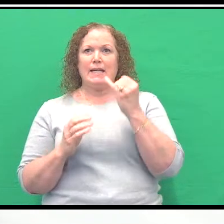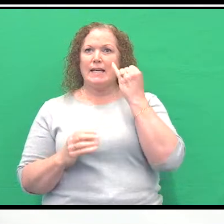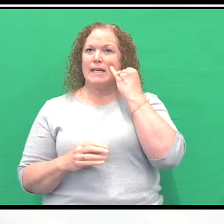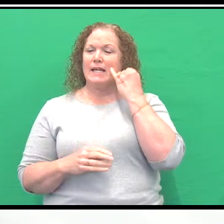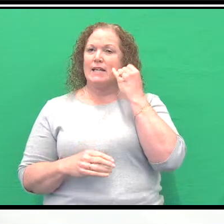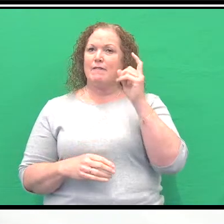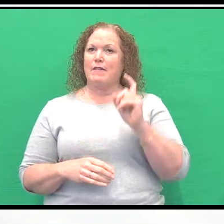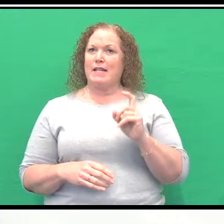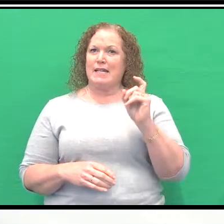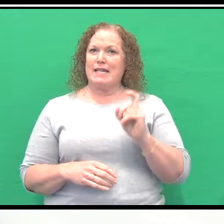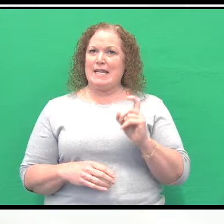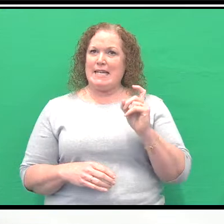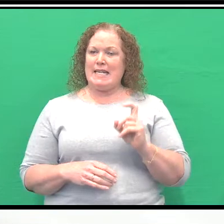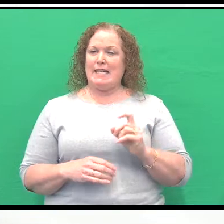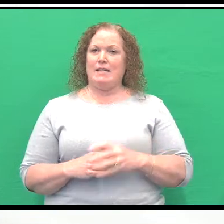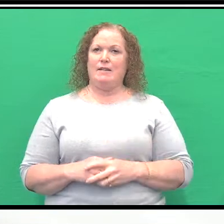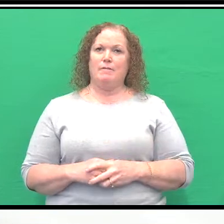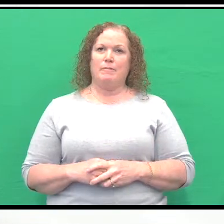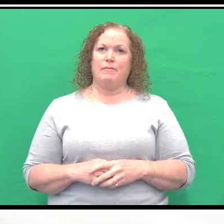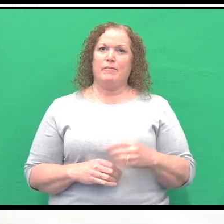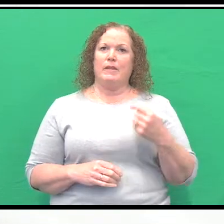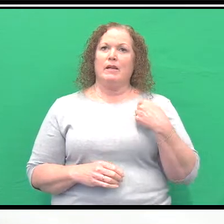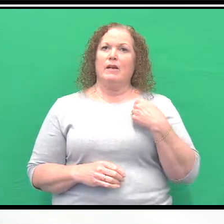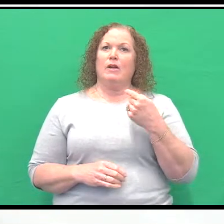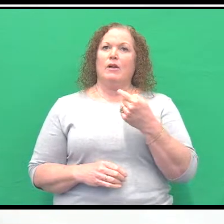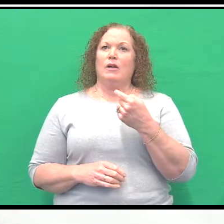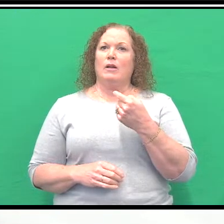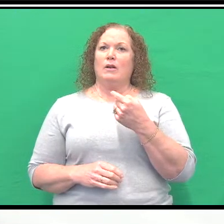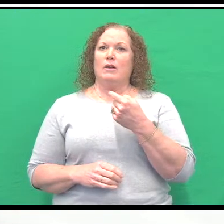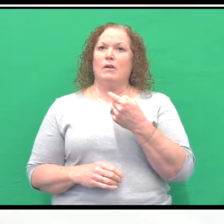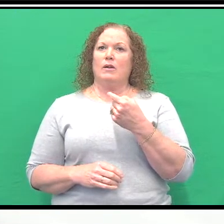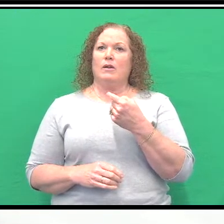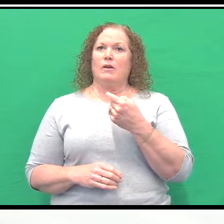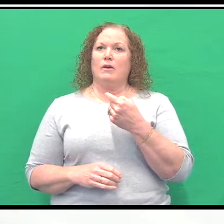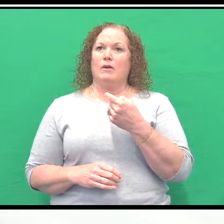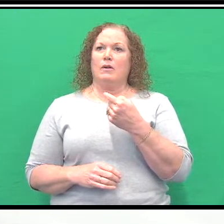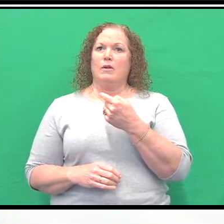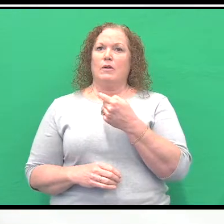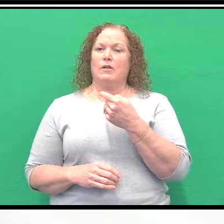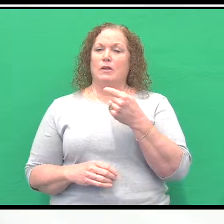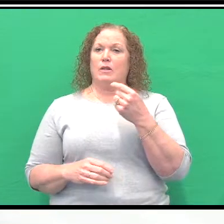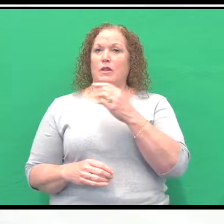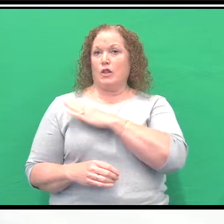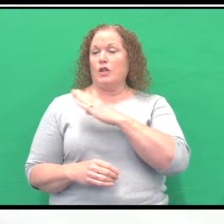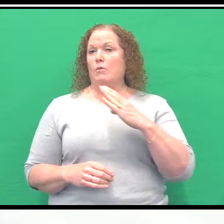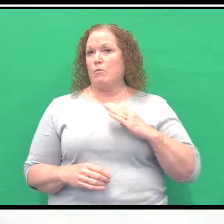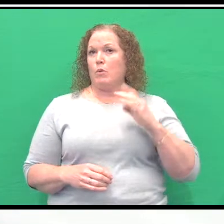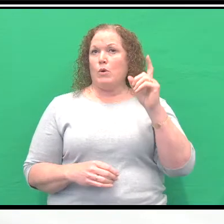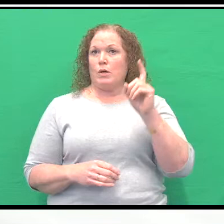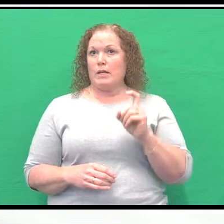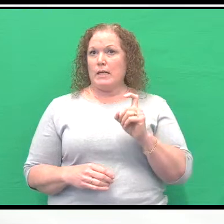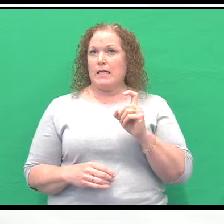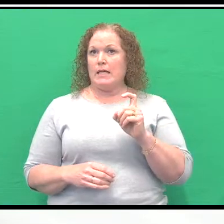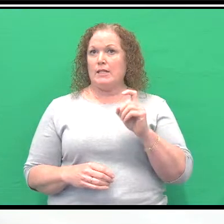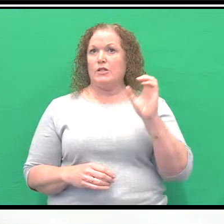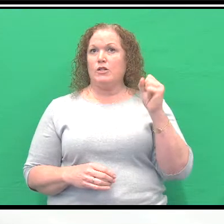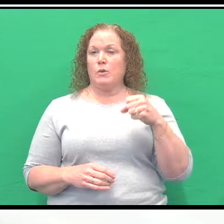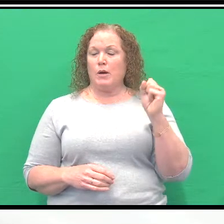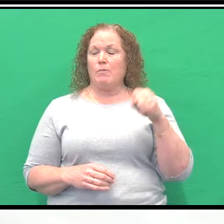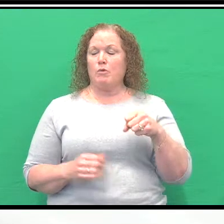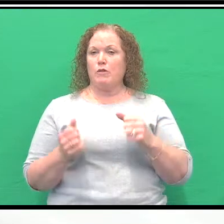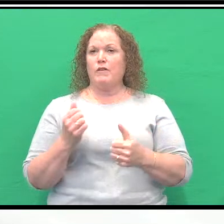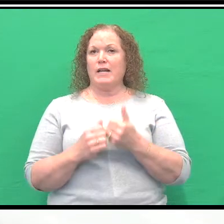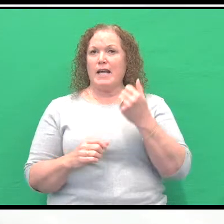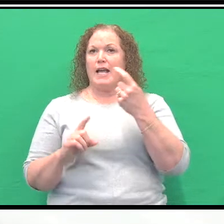nervous. We would be required, you would be required as a board to approve this every month.